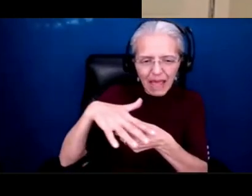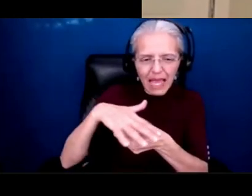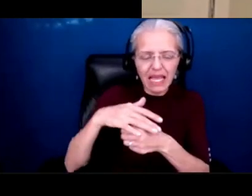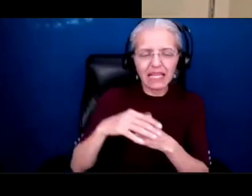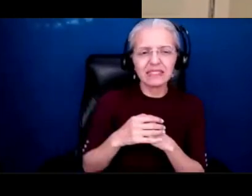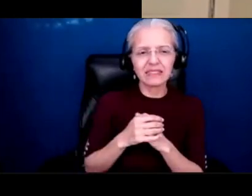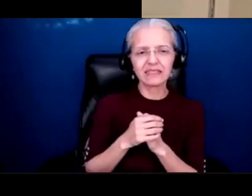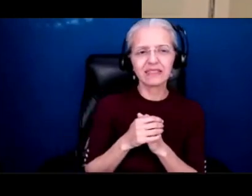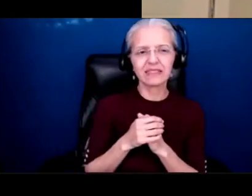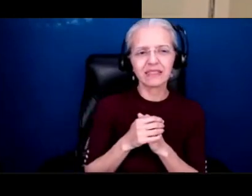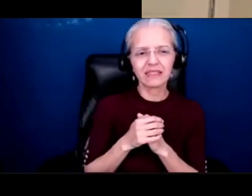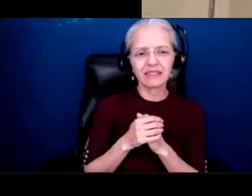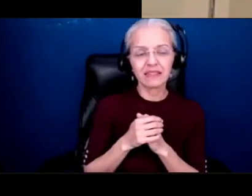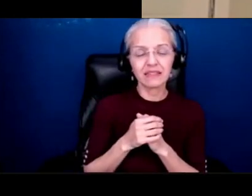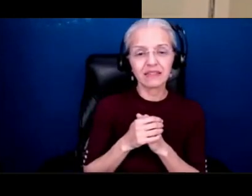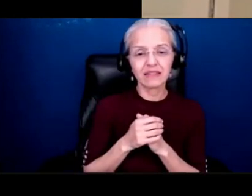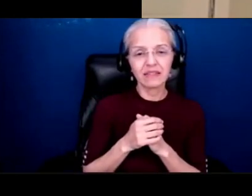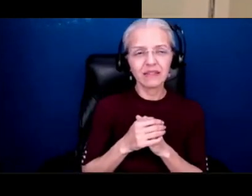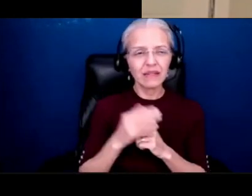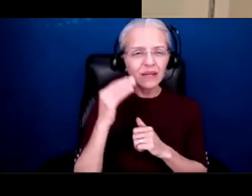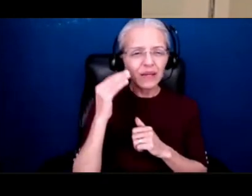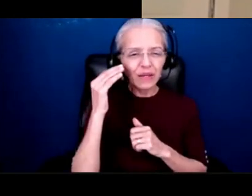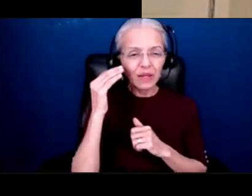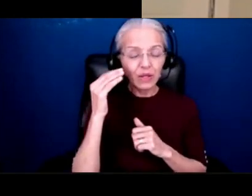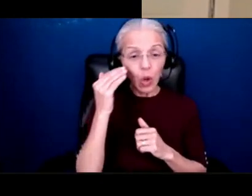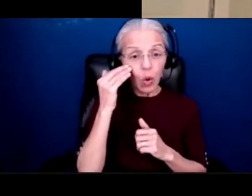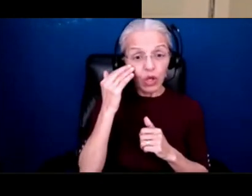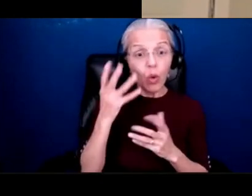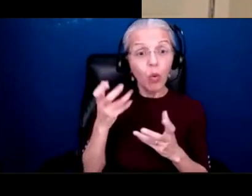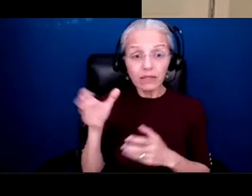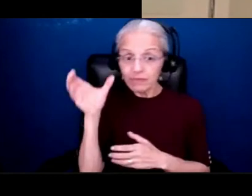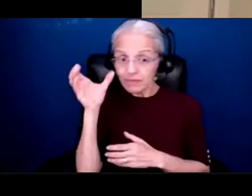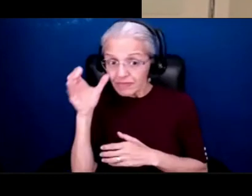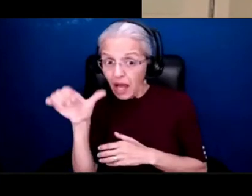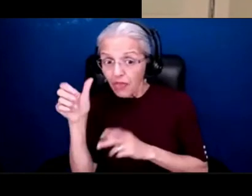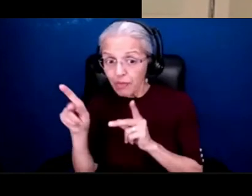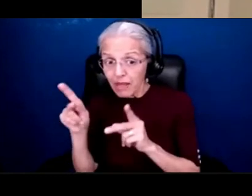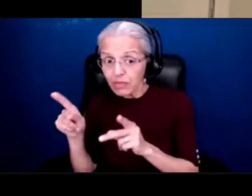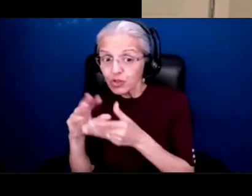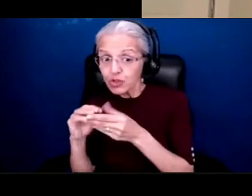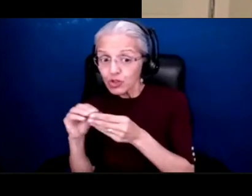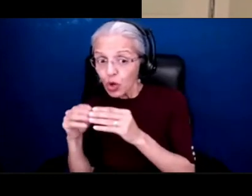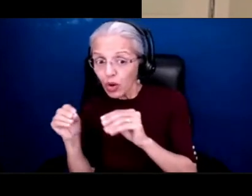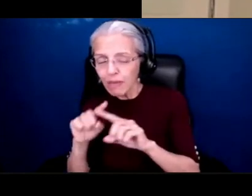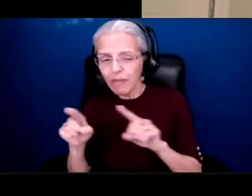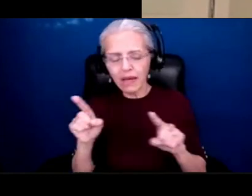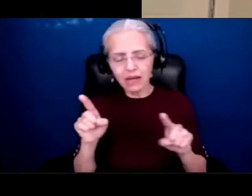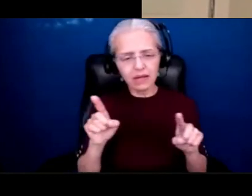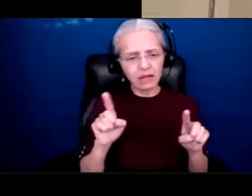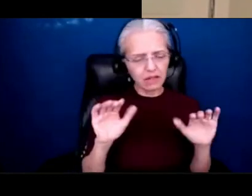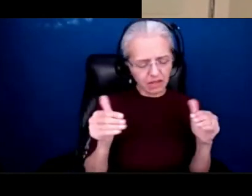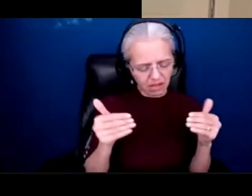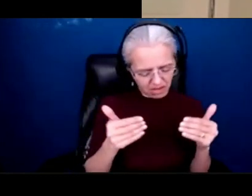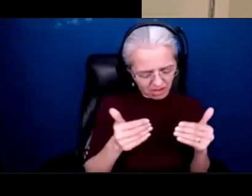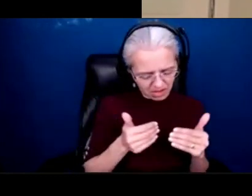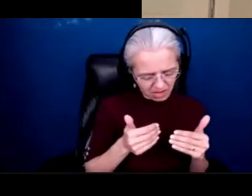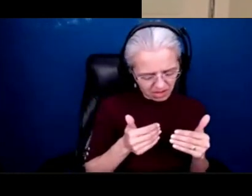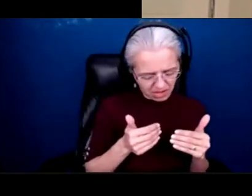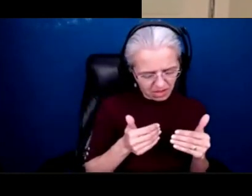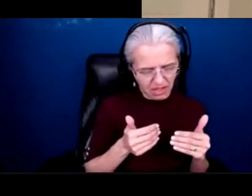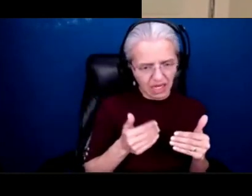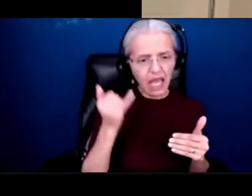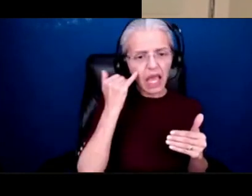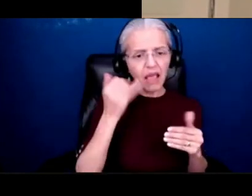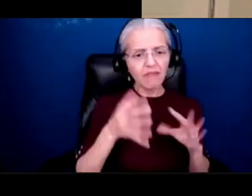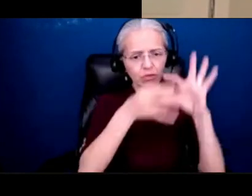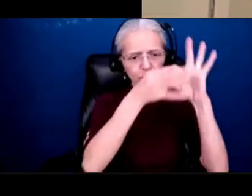to share other people's stories. It's also completely okay to center yourself every